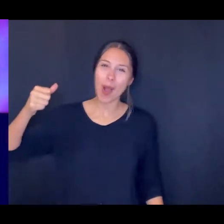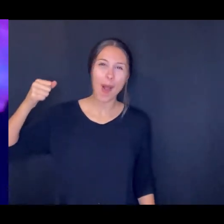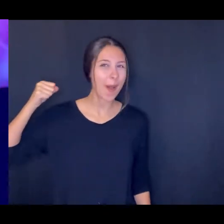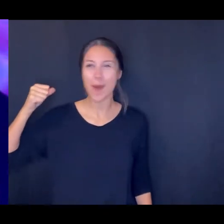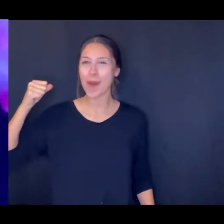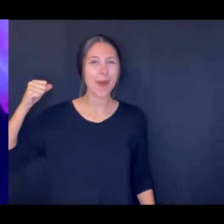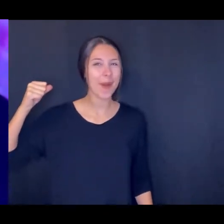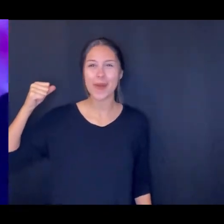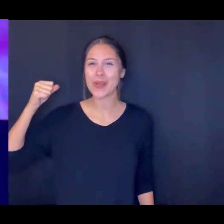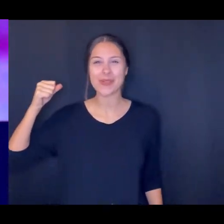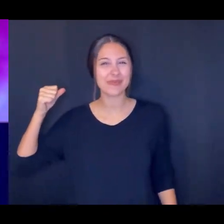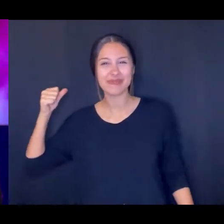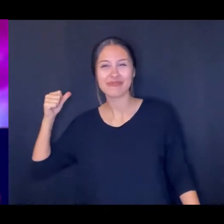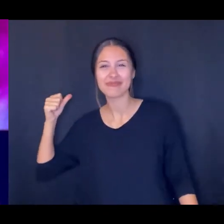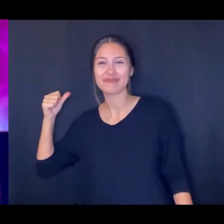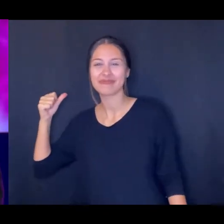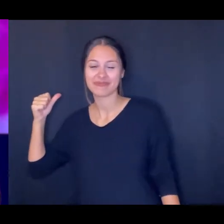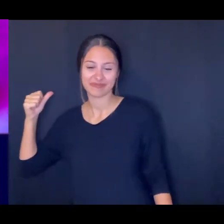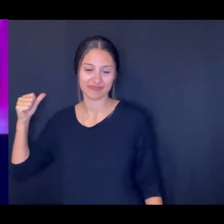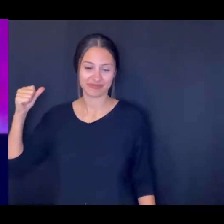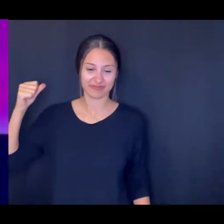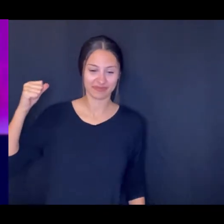today. Yes, we do. He